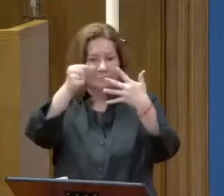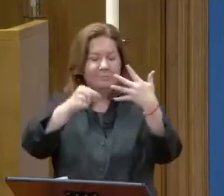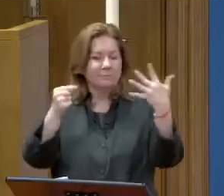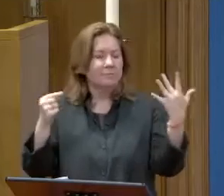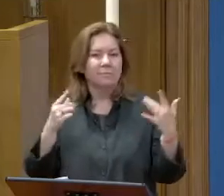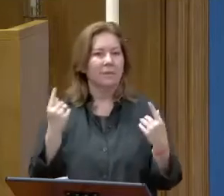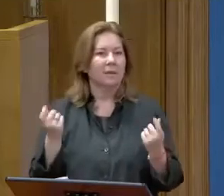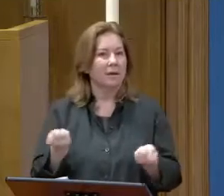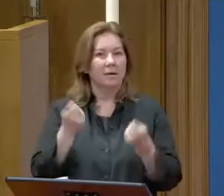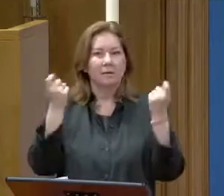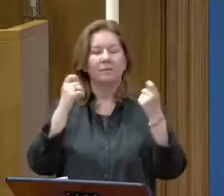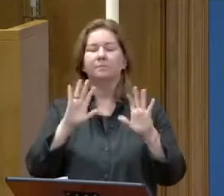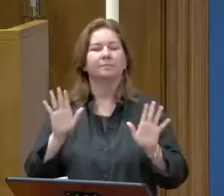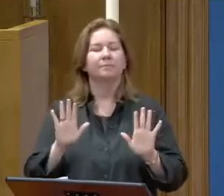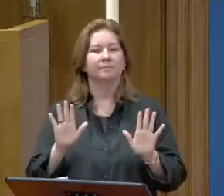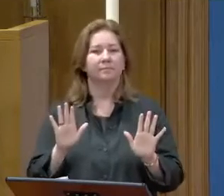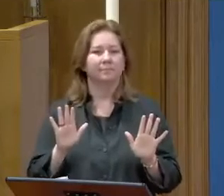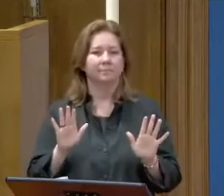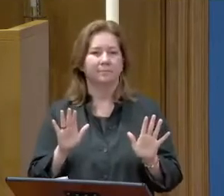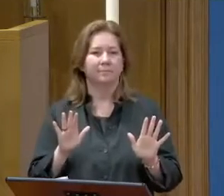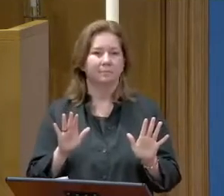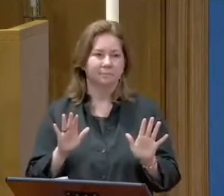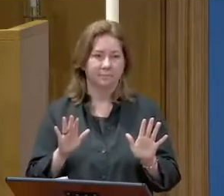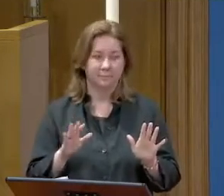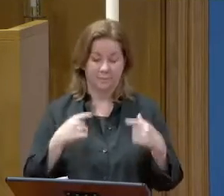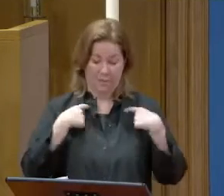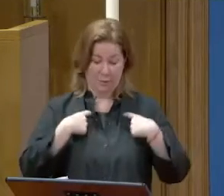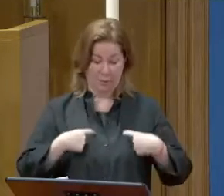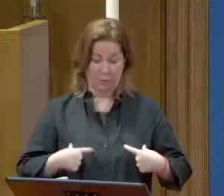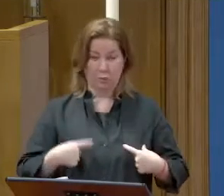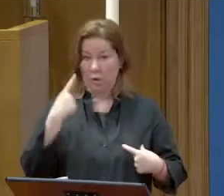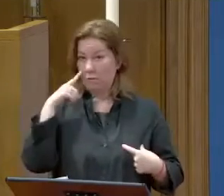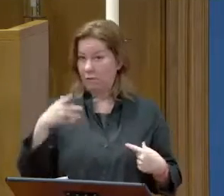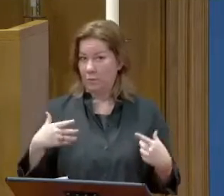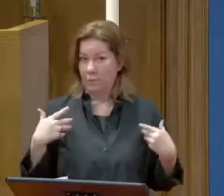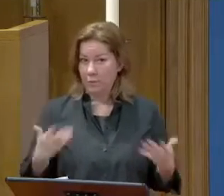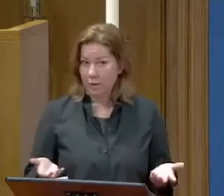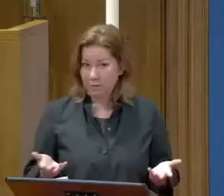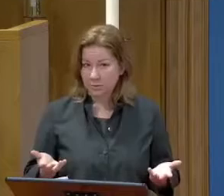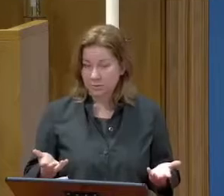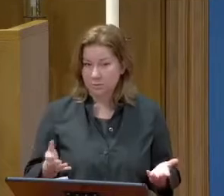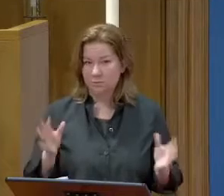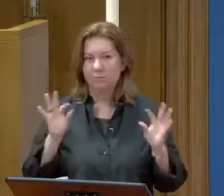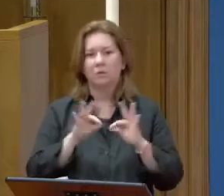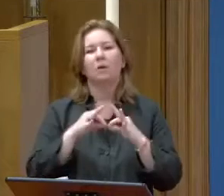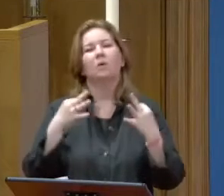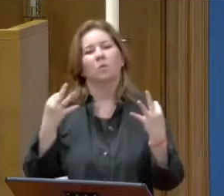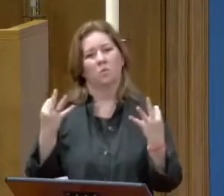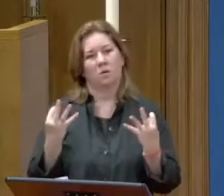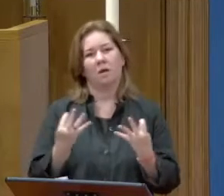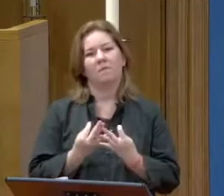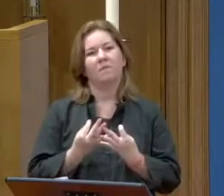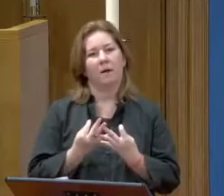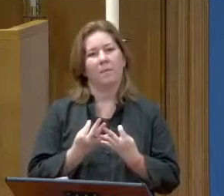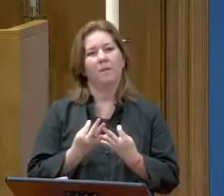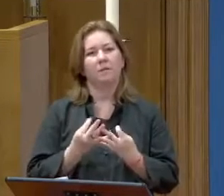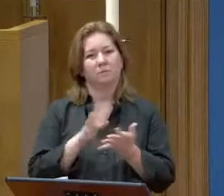special occasions. No. This is the one we wear when families have been torn apart.